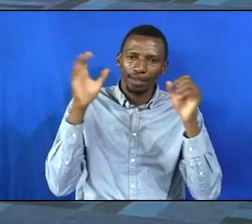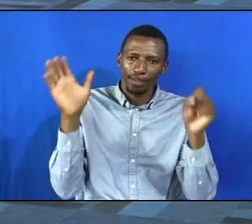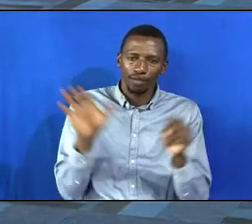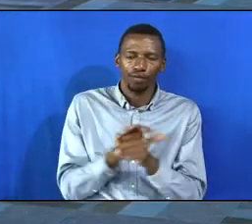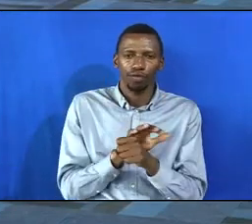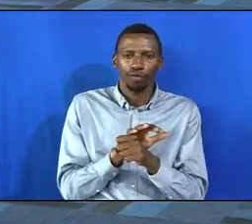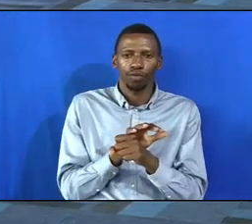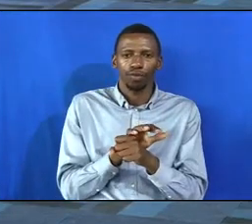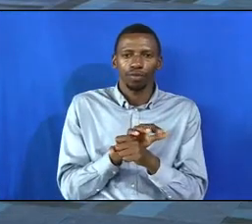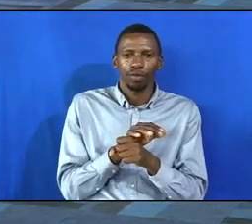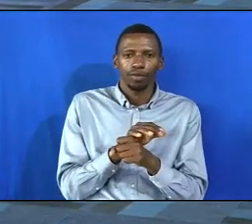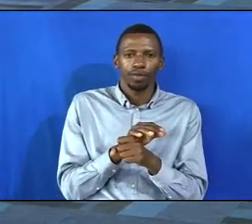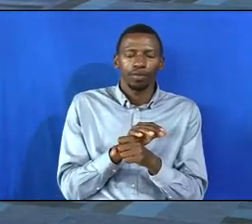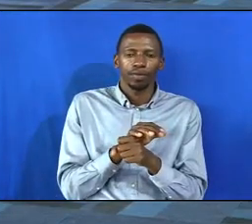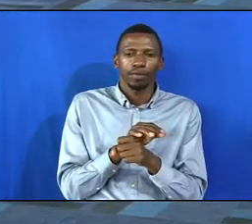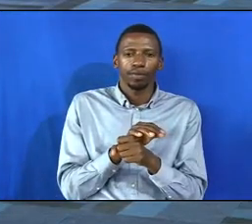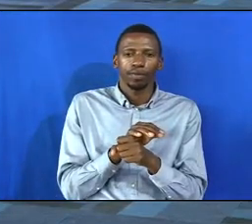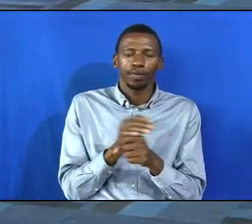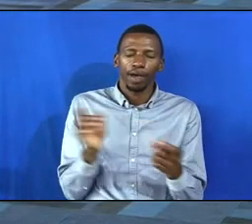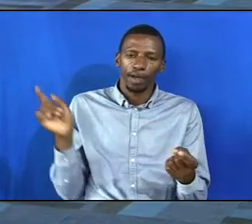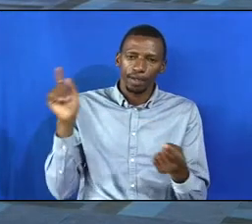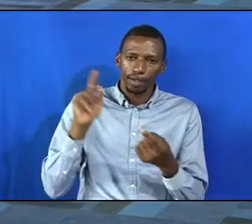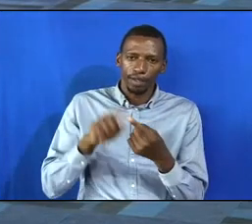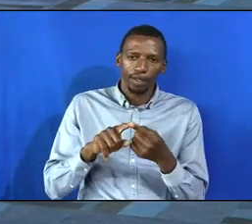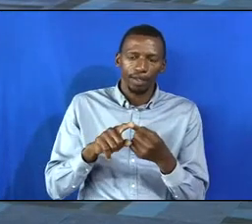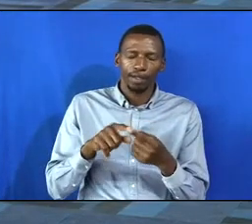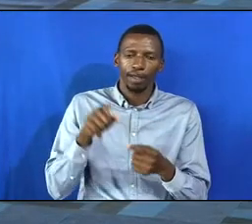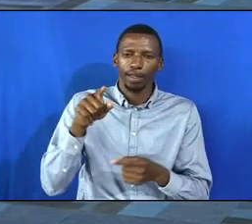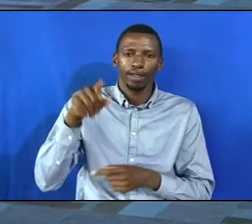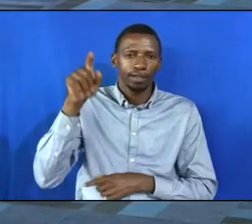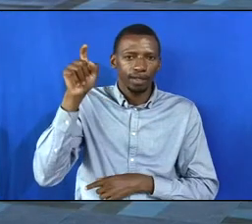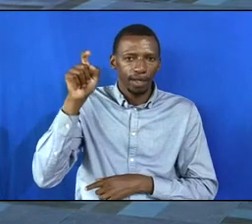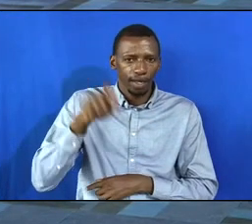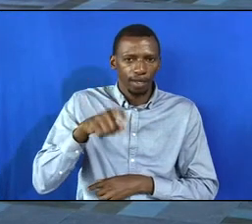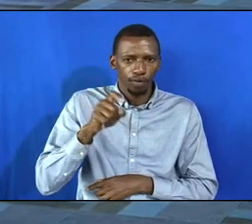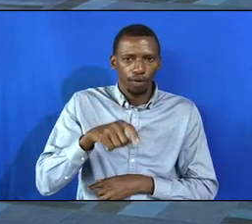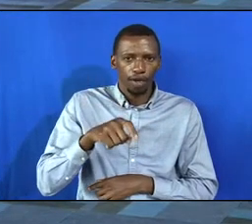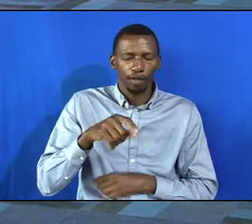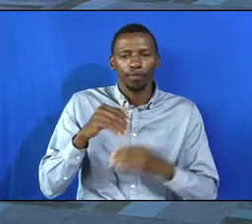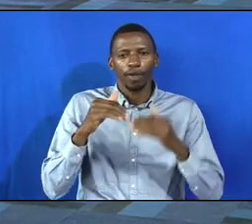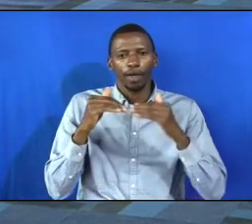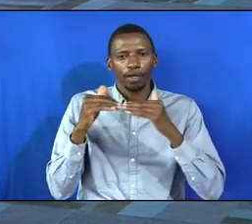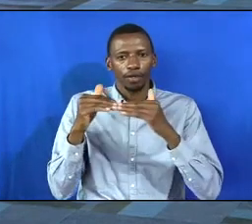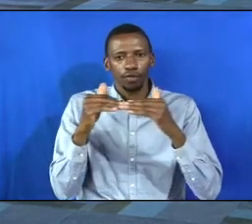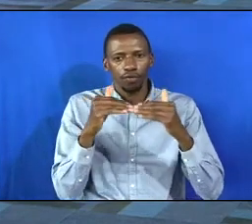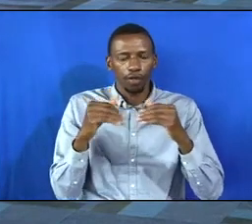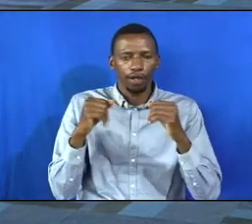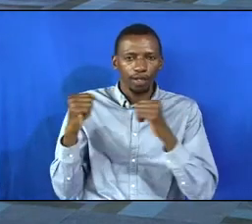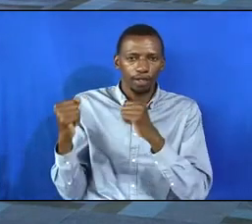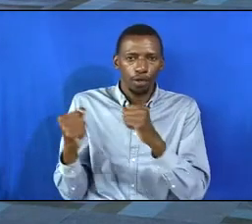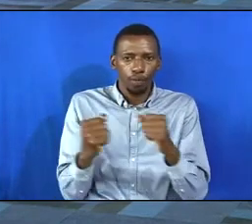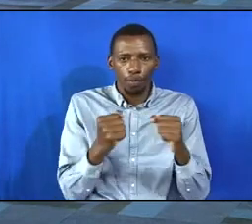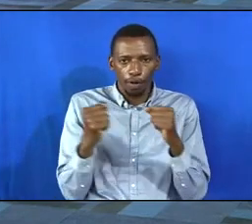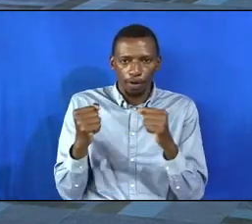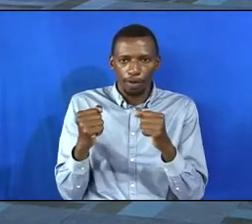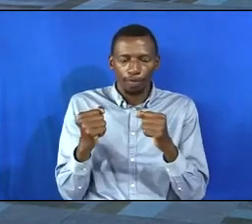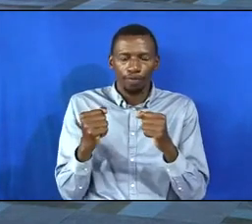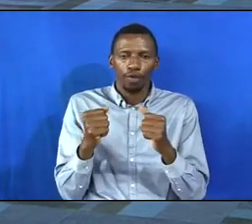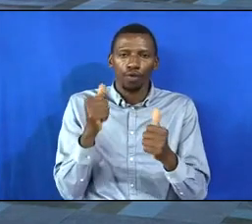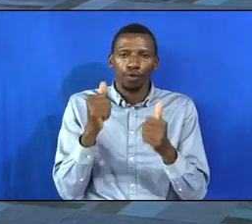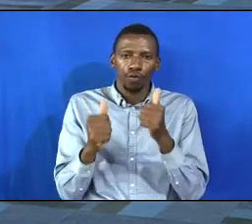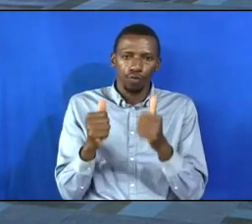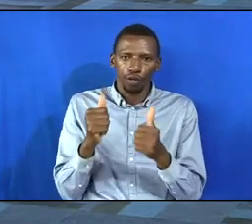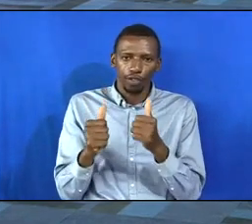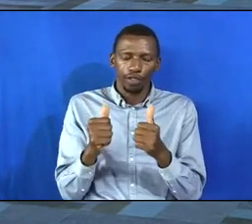by sin, that it requires an equivalent power as that one which created the